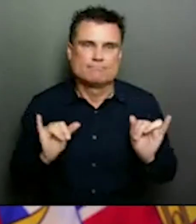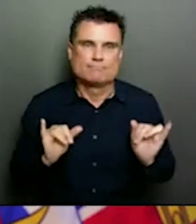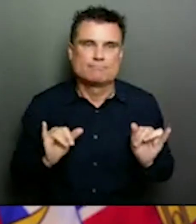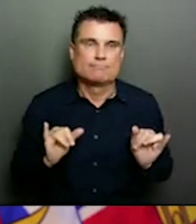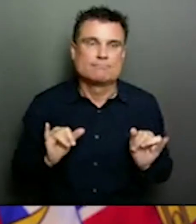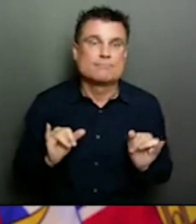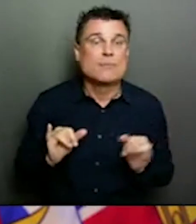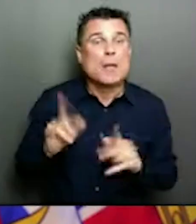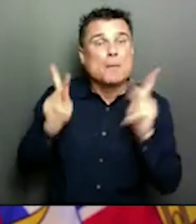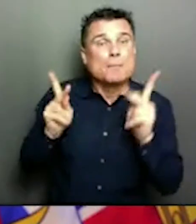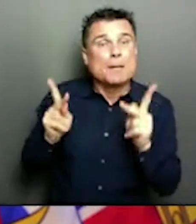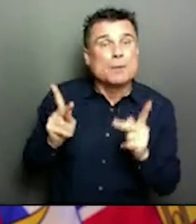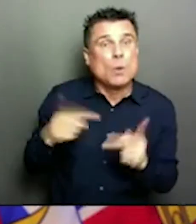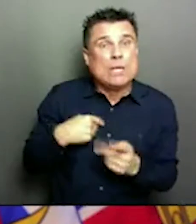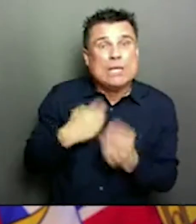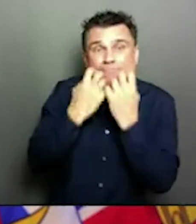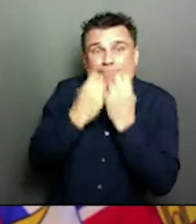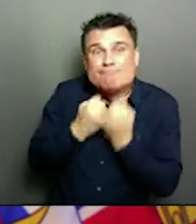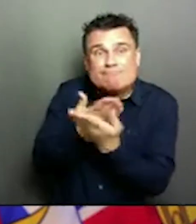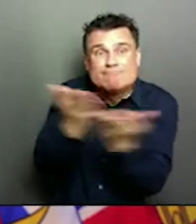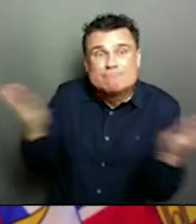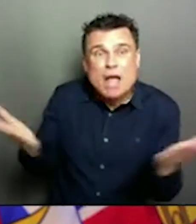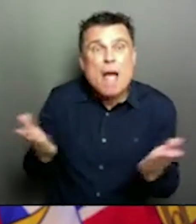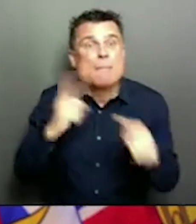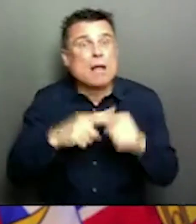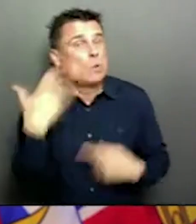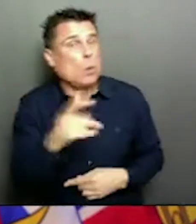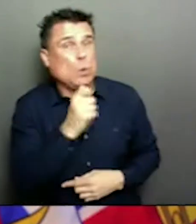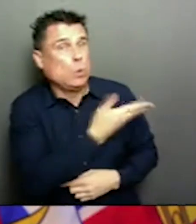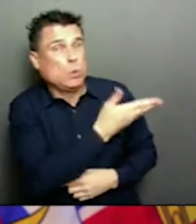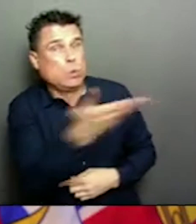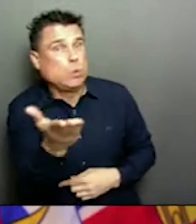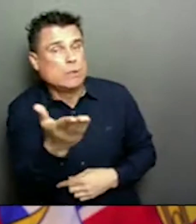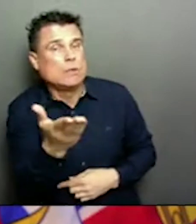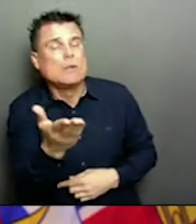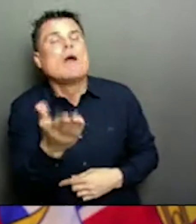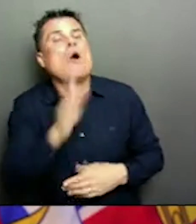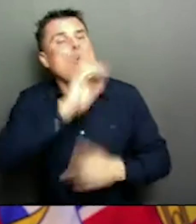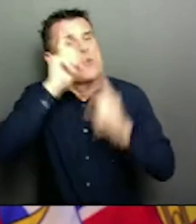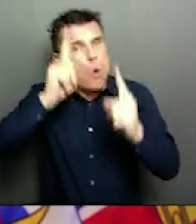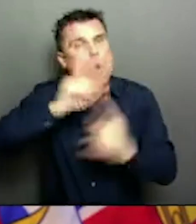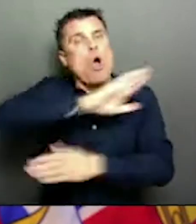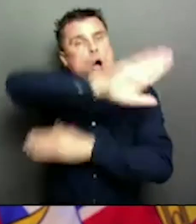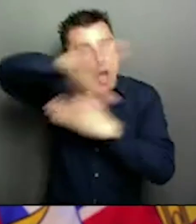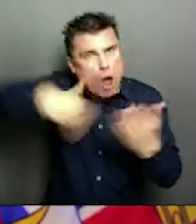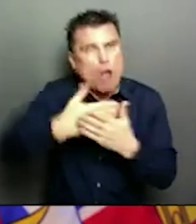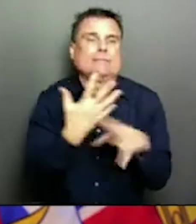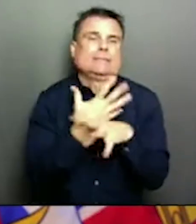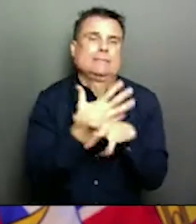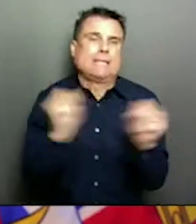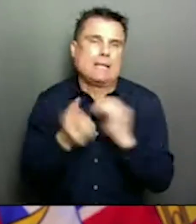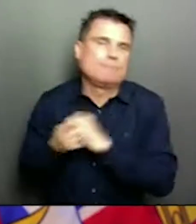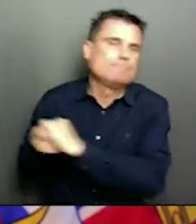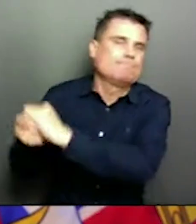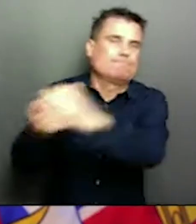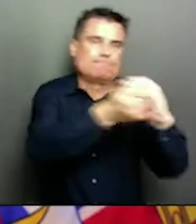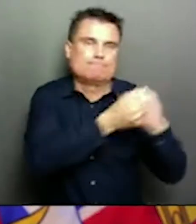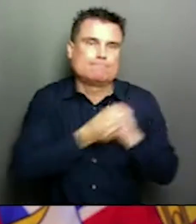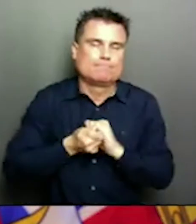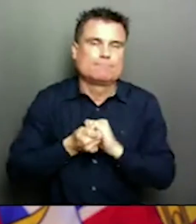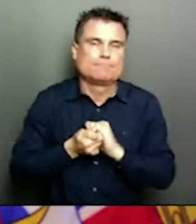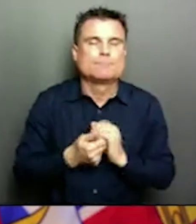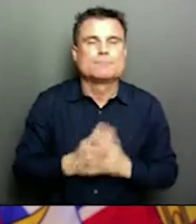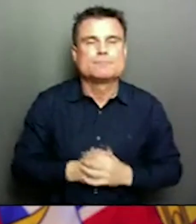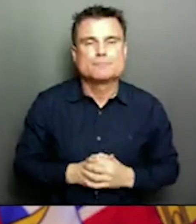and our communities safe. The process to receive, distribute, and administer COVID-19 vaccines